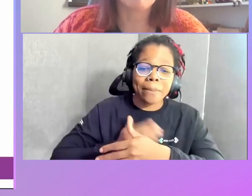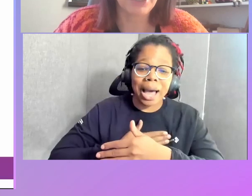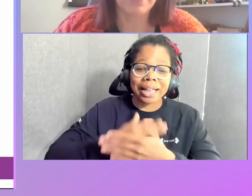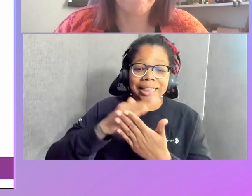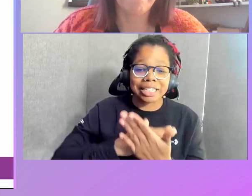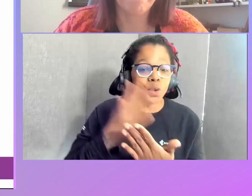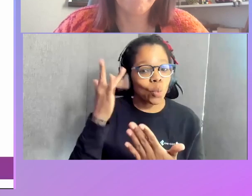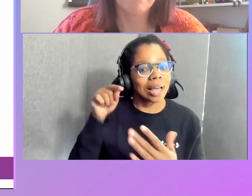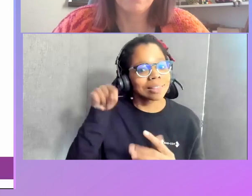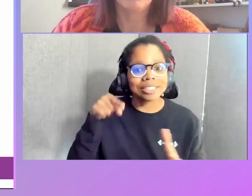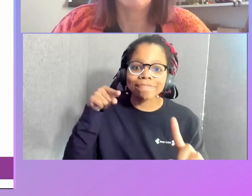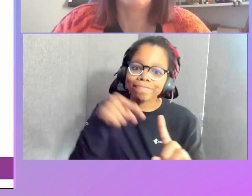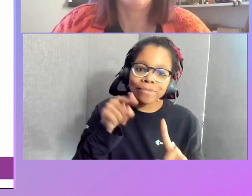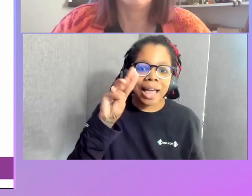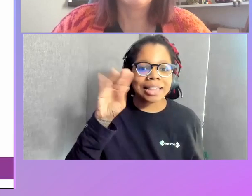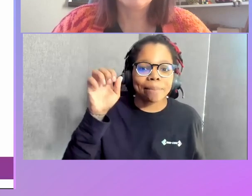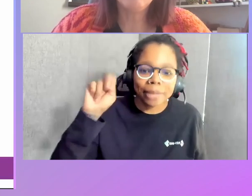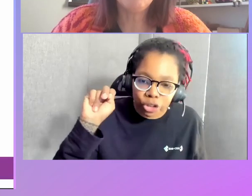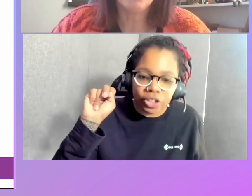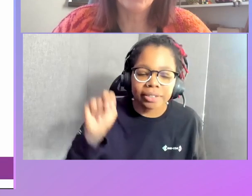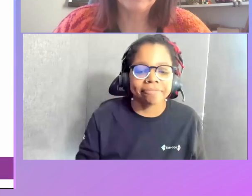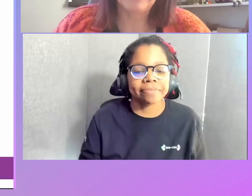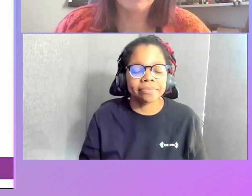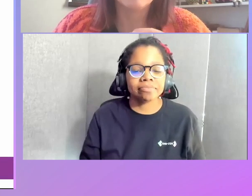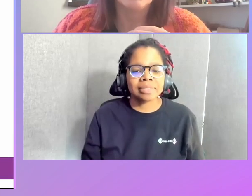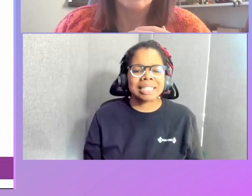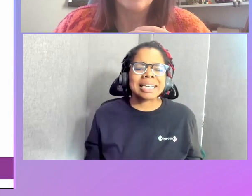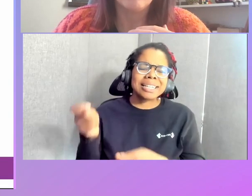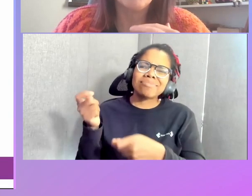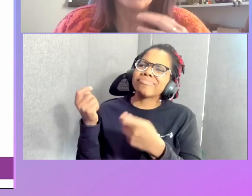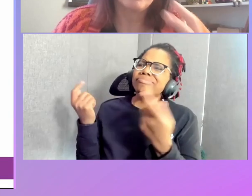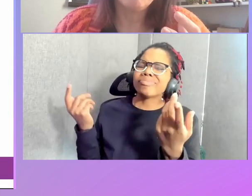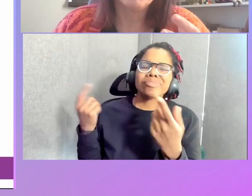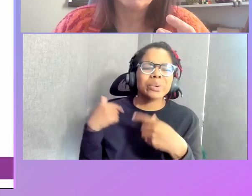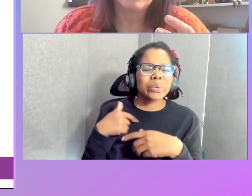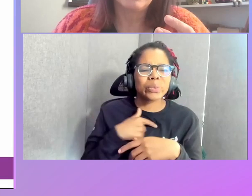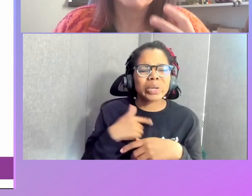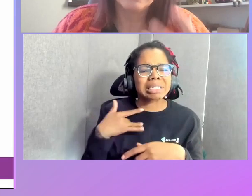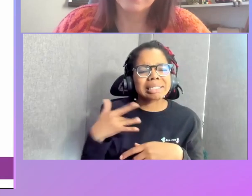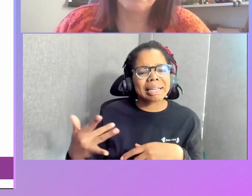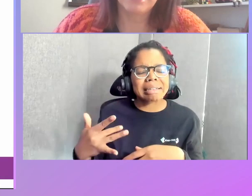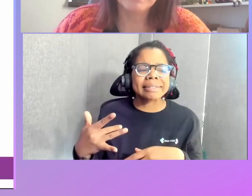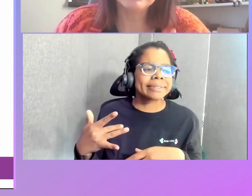is the mission. Instead of looking at, we often look at compliance